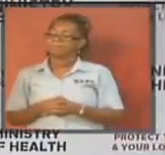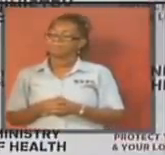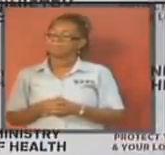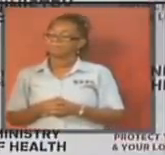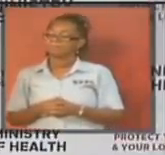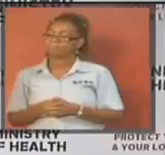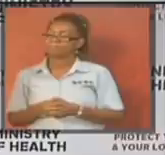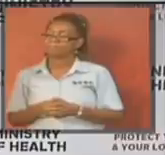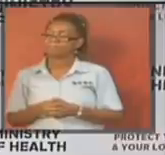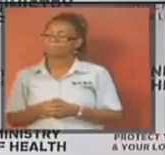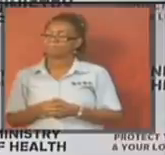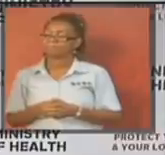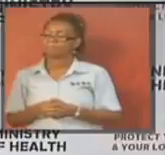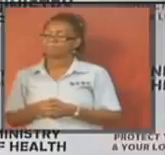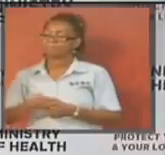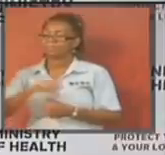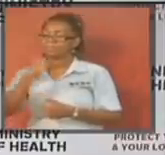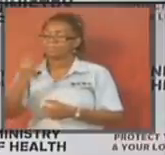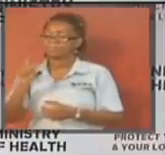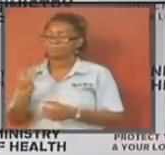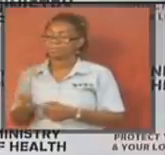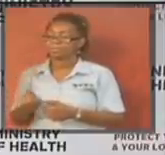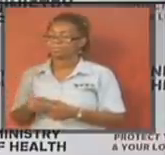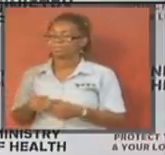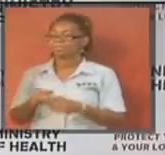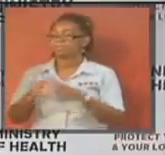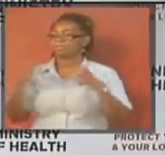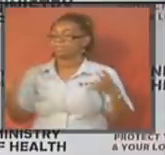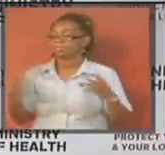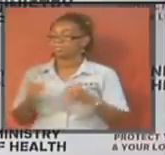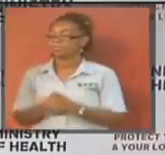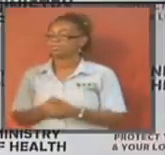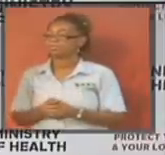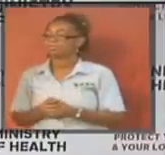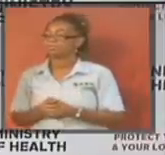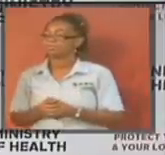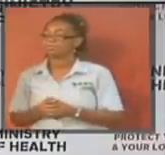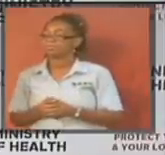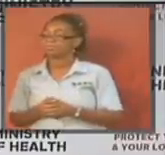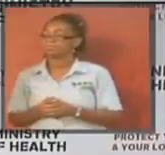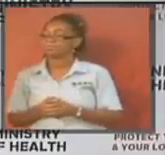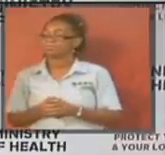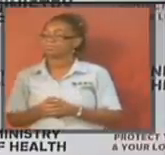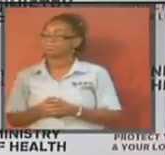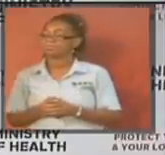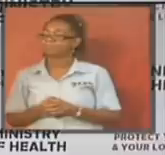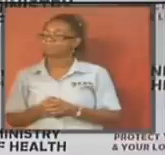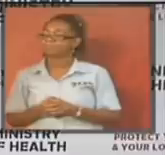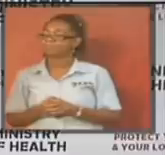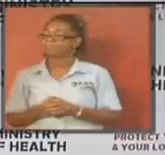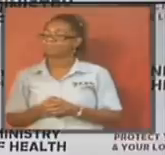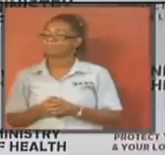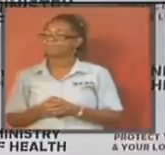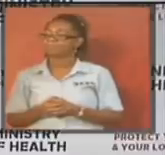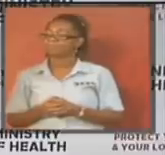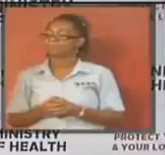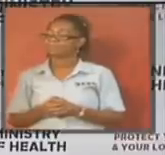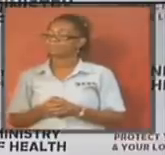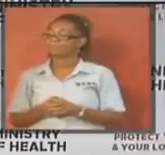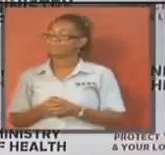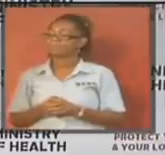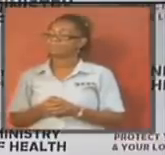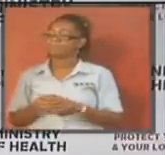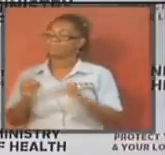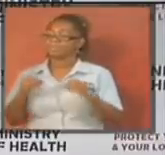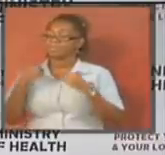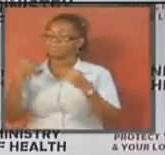question. Thank you very much. CMO, if you can just give us a little more detail as to when exactly the health officials were made